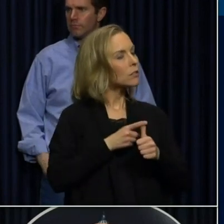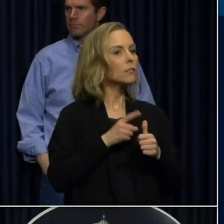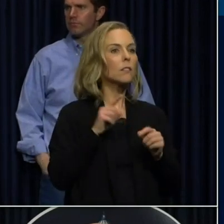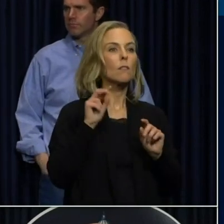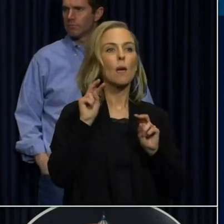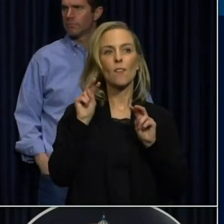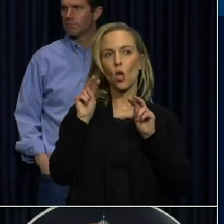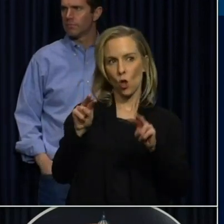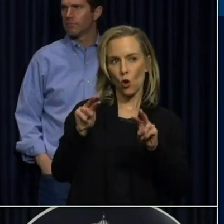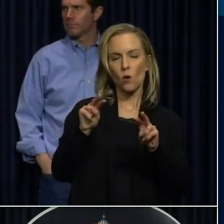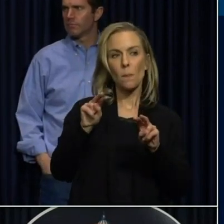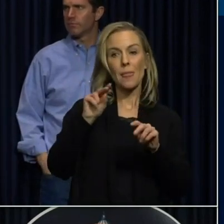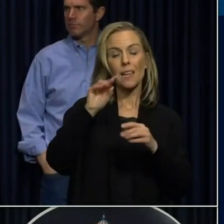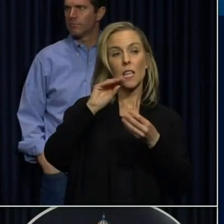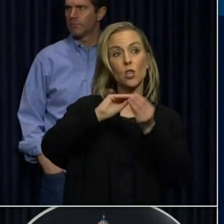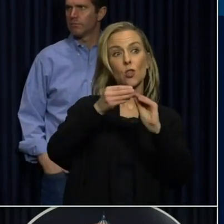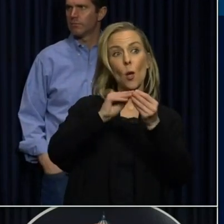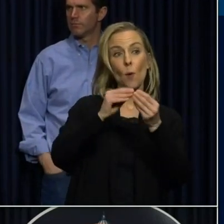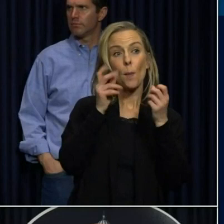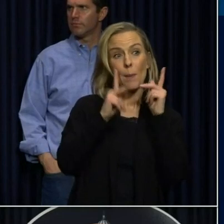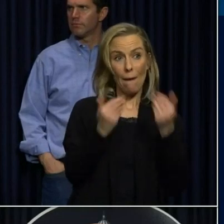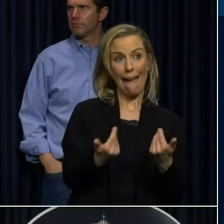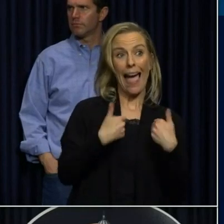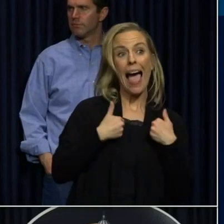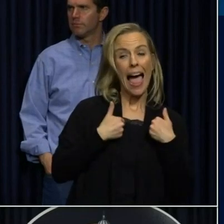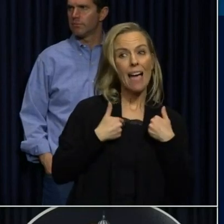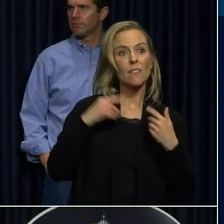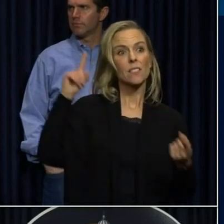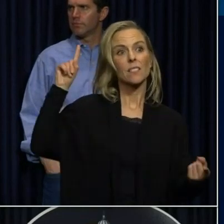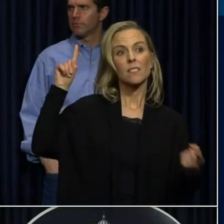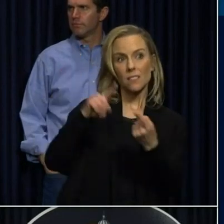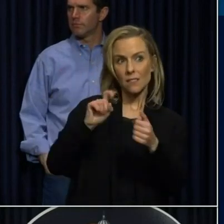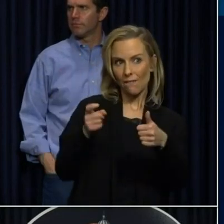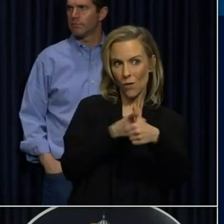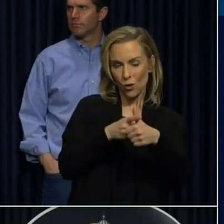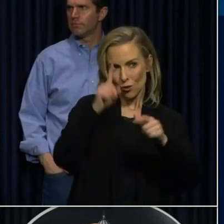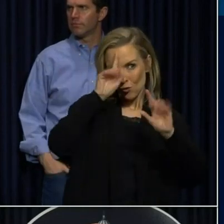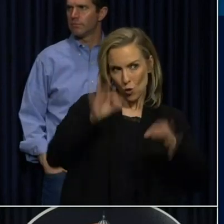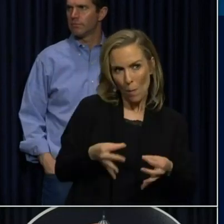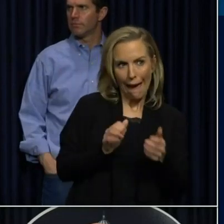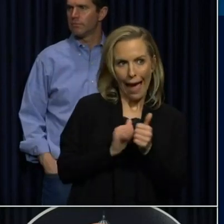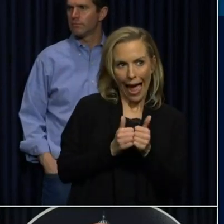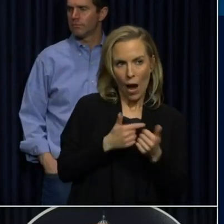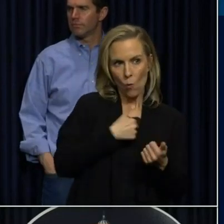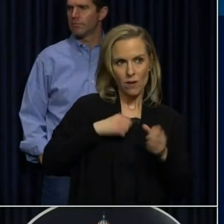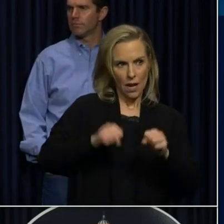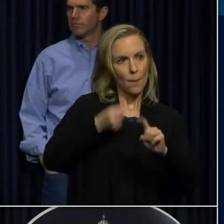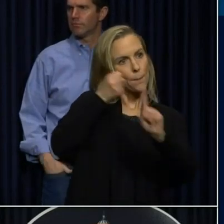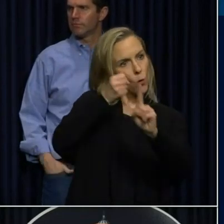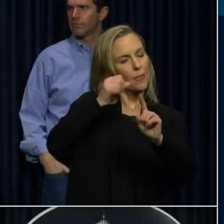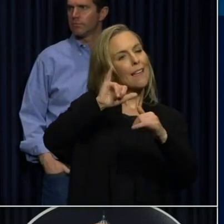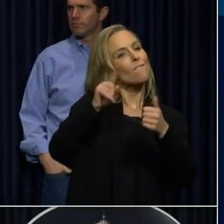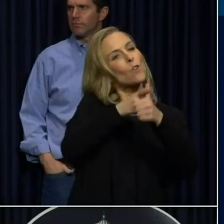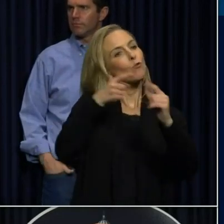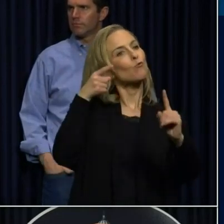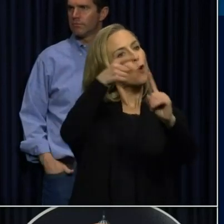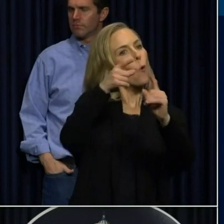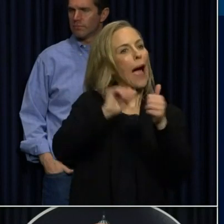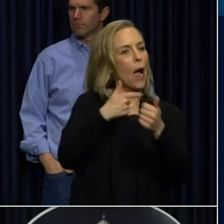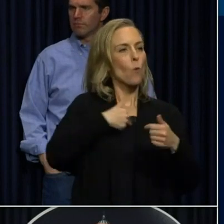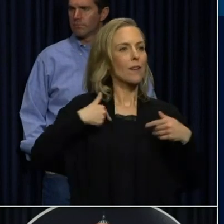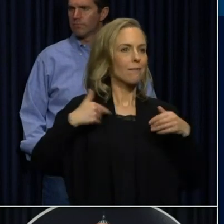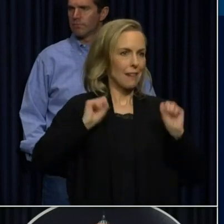of new cases to determine when we get to that first stage gate, that first benchmark, when it is reasonable to start taking some of those